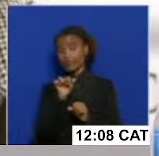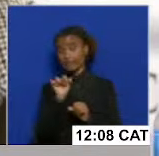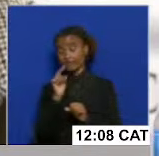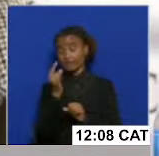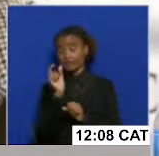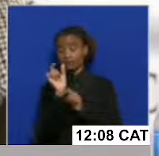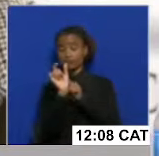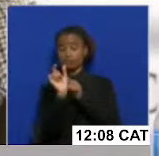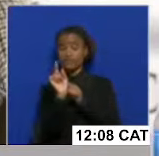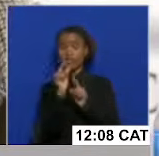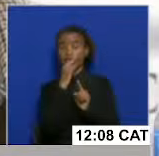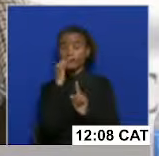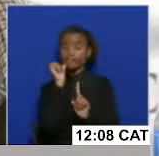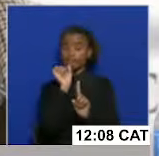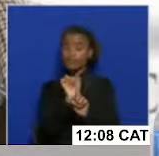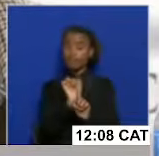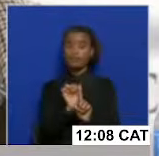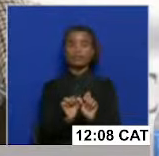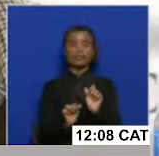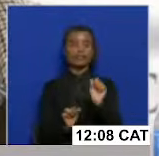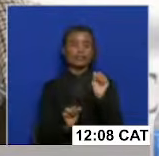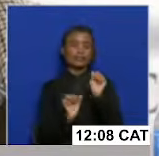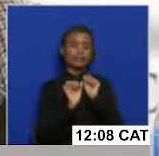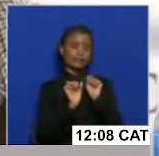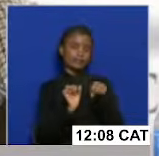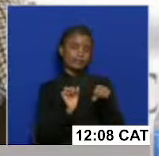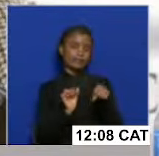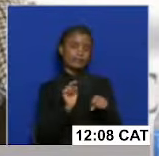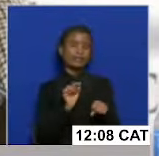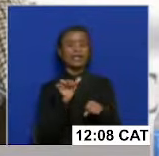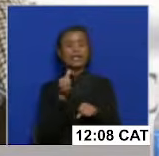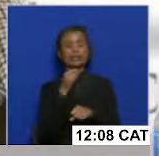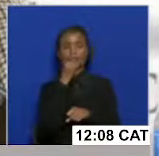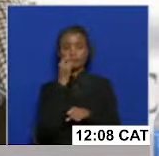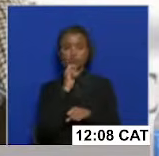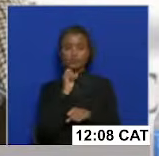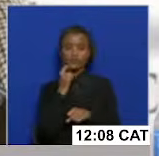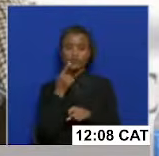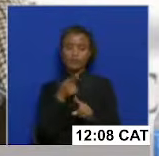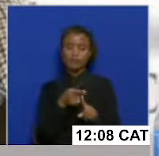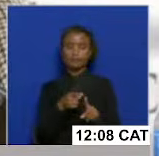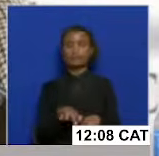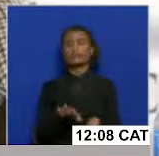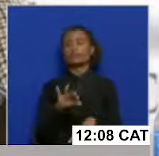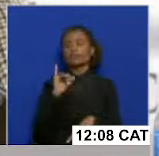Yeah, that's the nickname for her. And then the reference to Juju, what does Juju